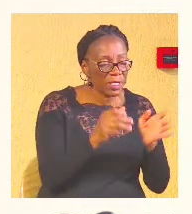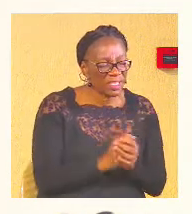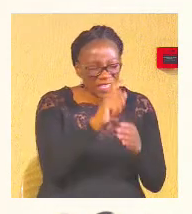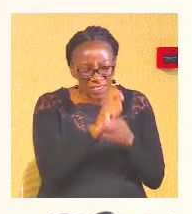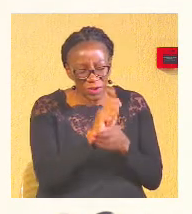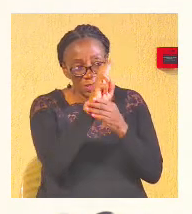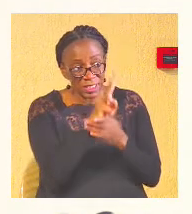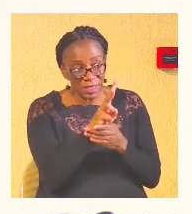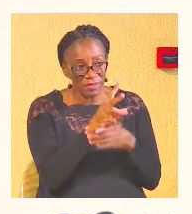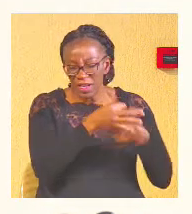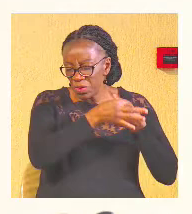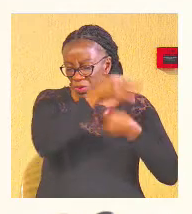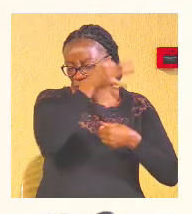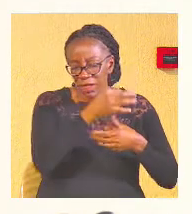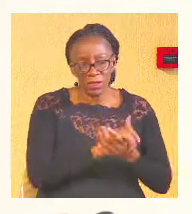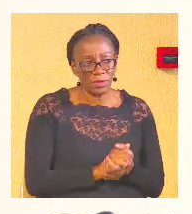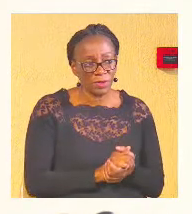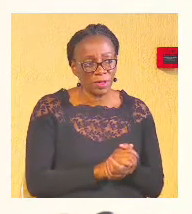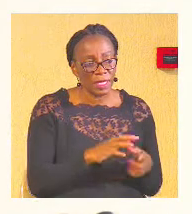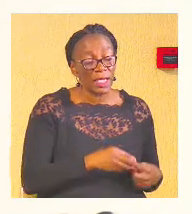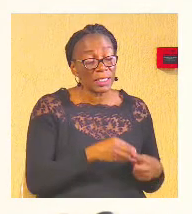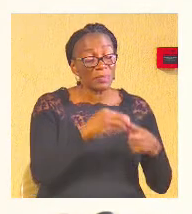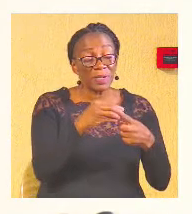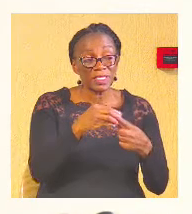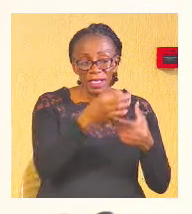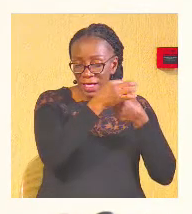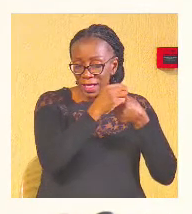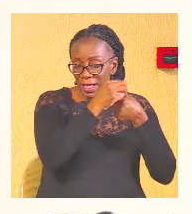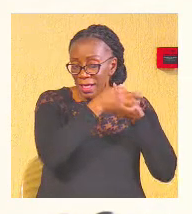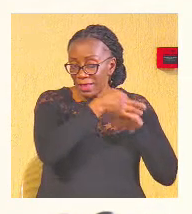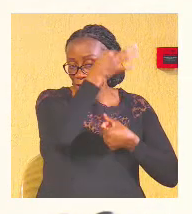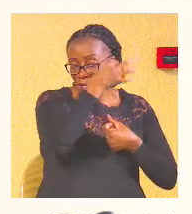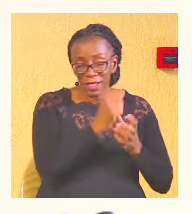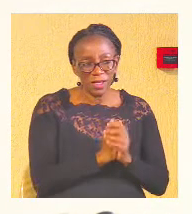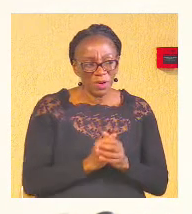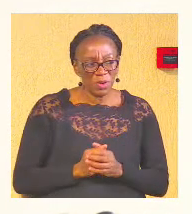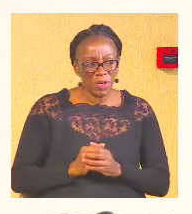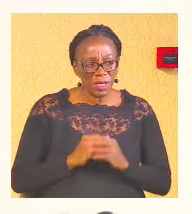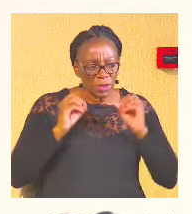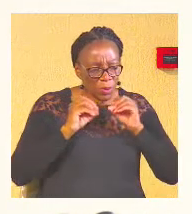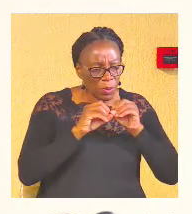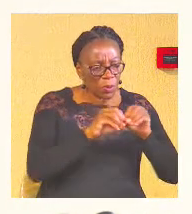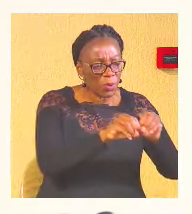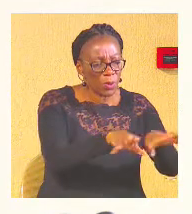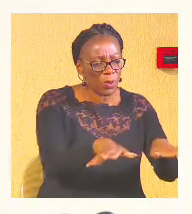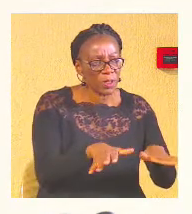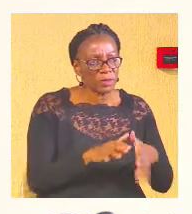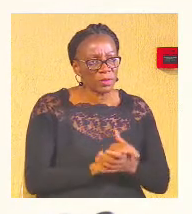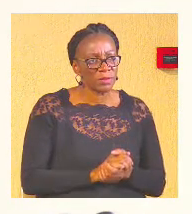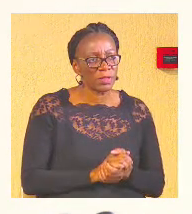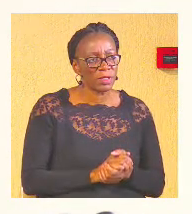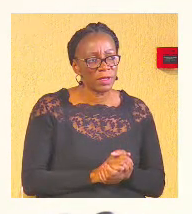radio, particularly the radio, because the radio is really the medium that reaches the majority of our people. It is under that